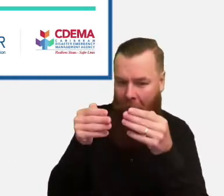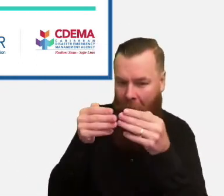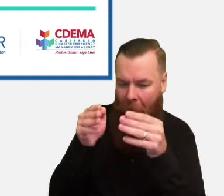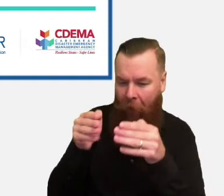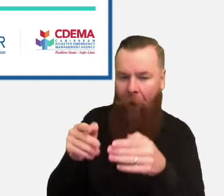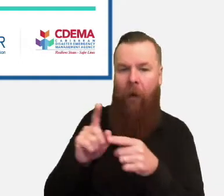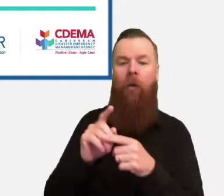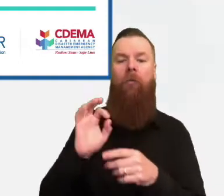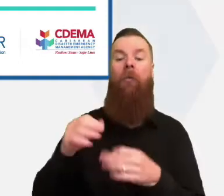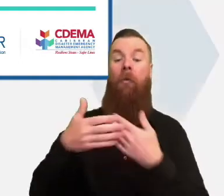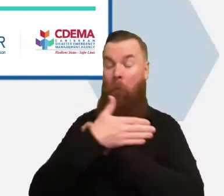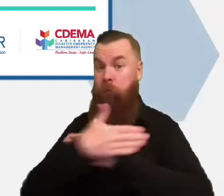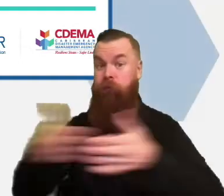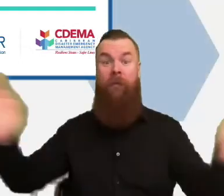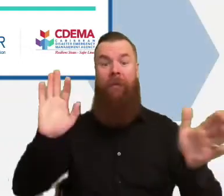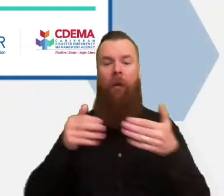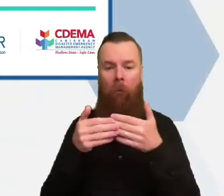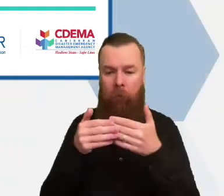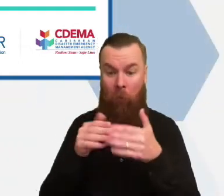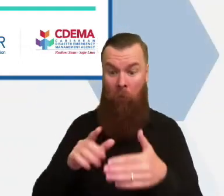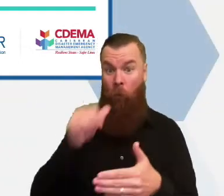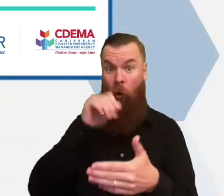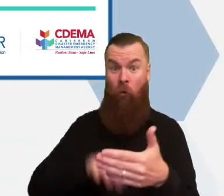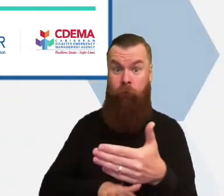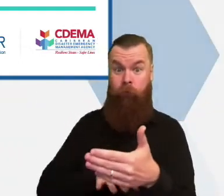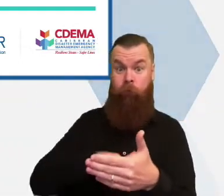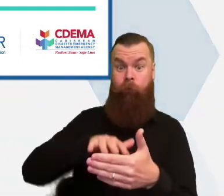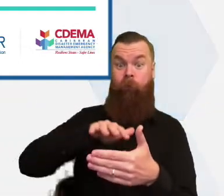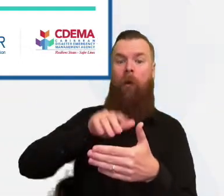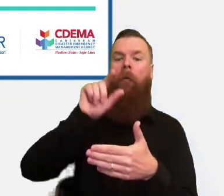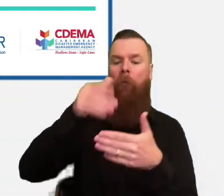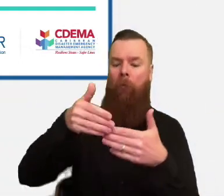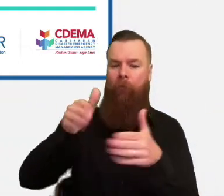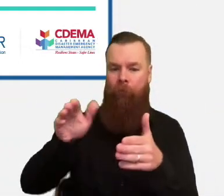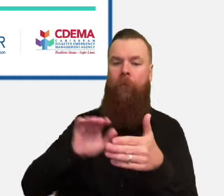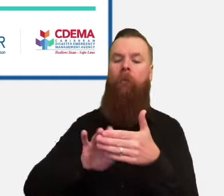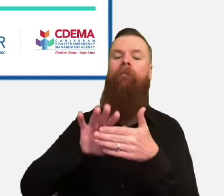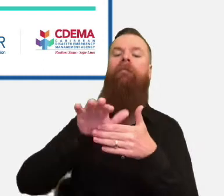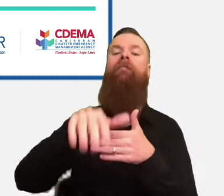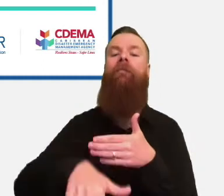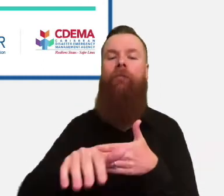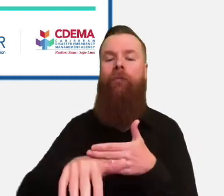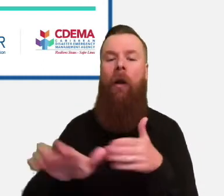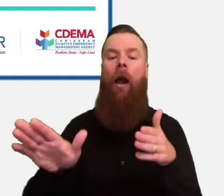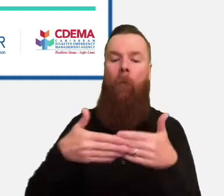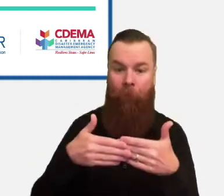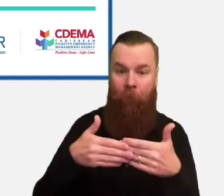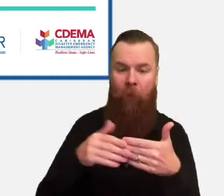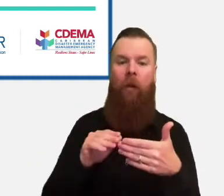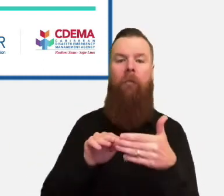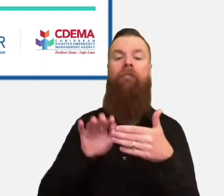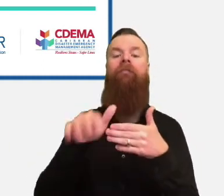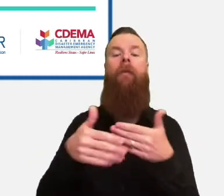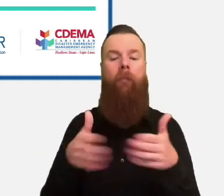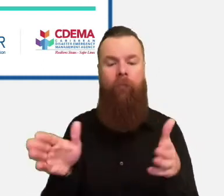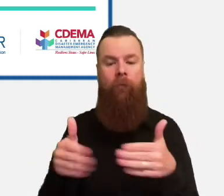was not created, it would cause massive flooding, affecting hundreds of homes and a massive area